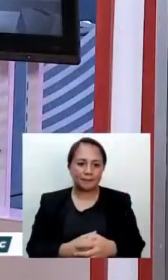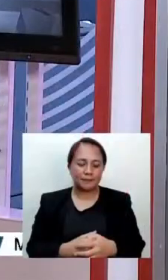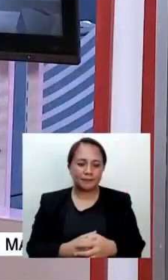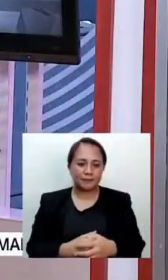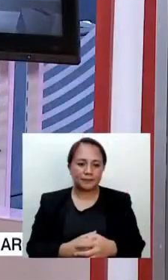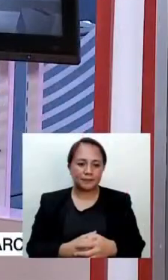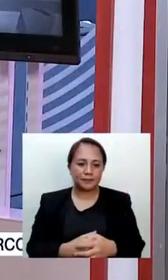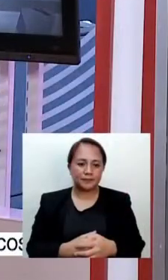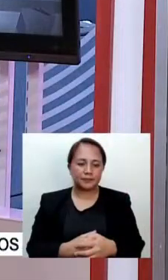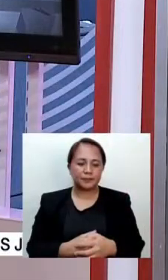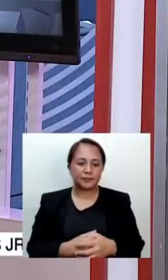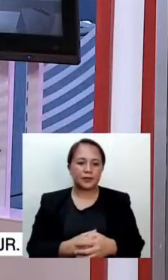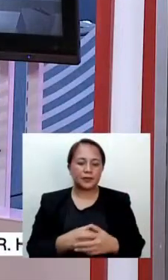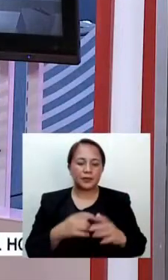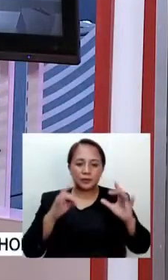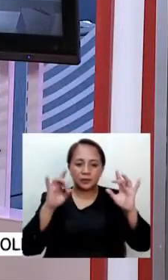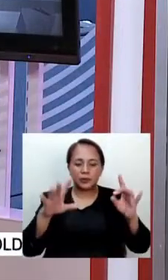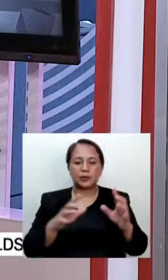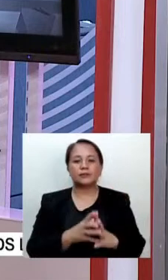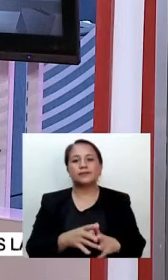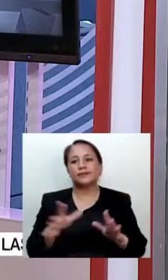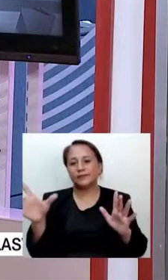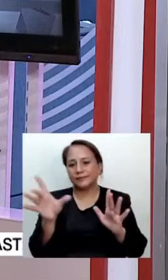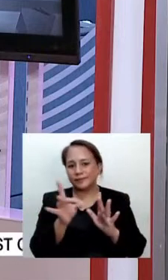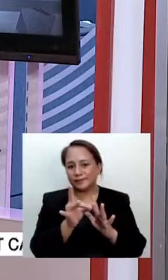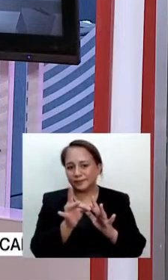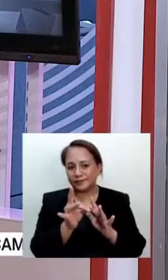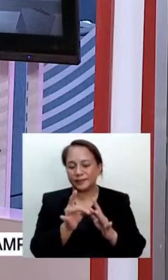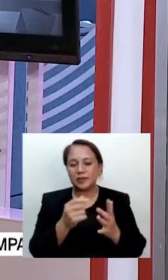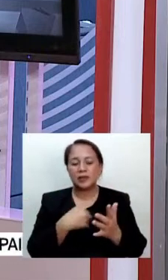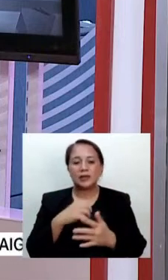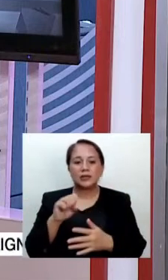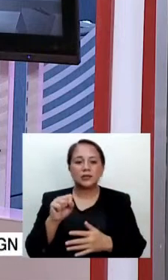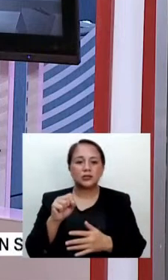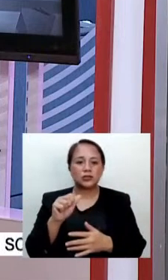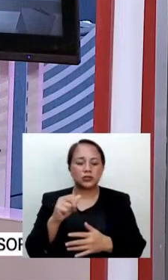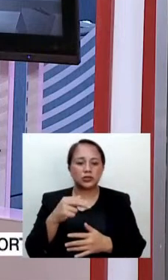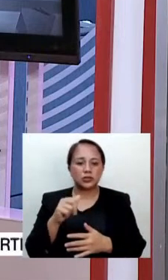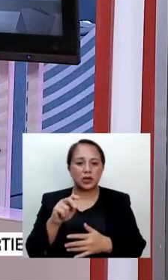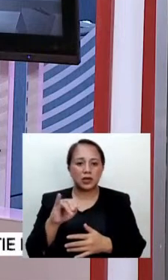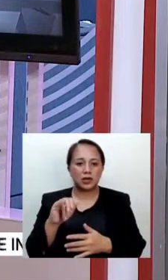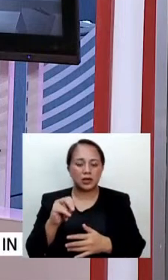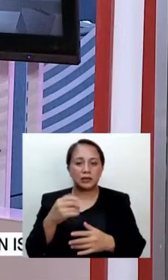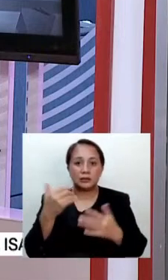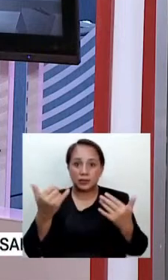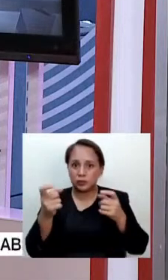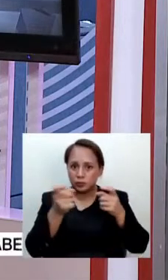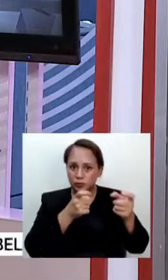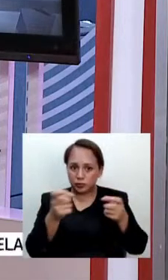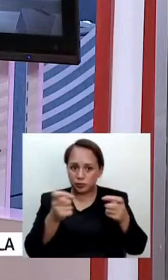The risk of community transmission of COVID in Shanghai has been effectively controlled.